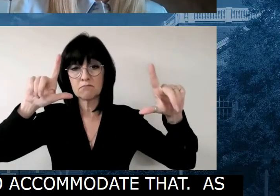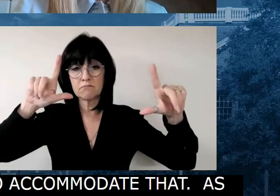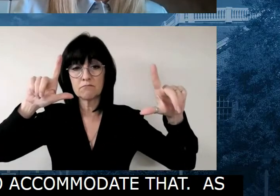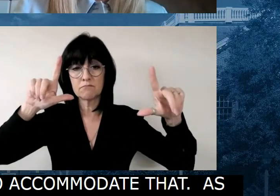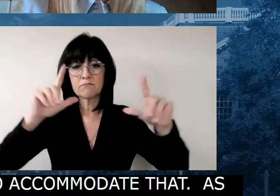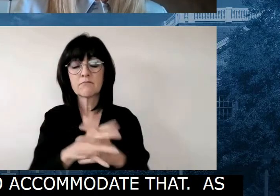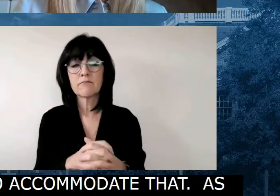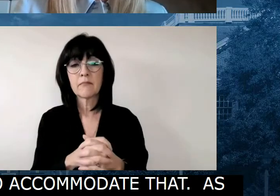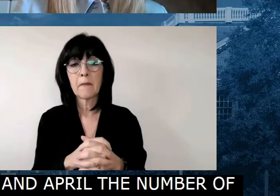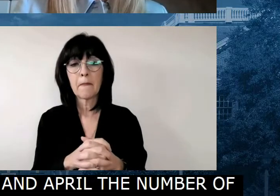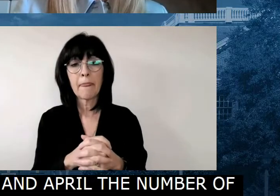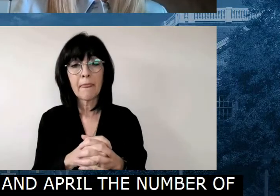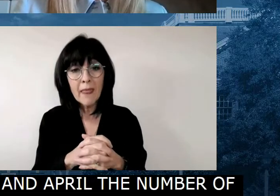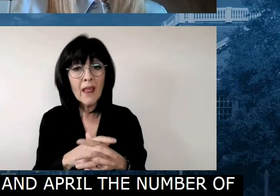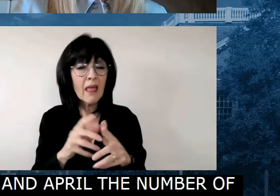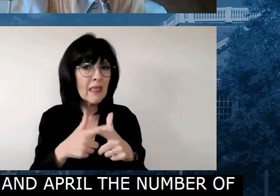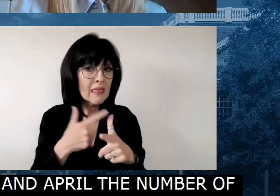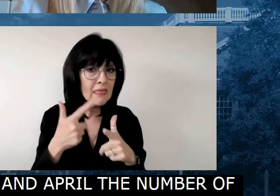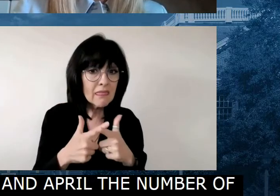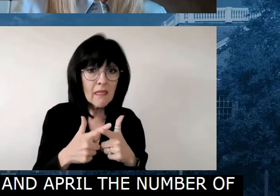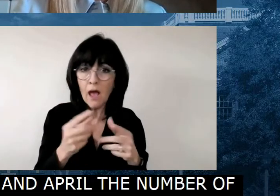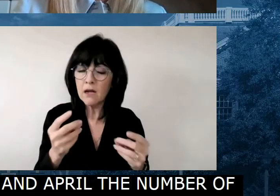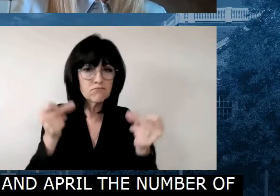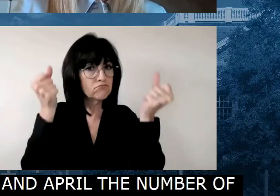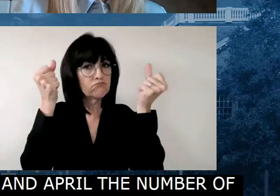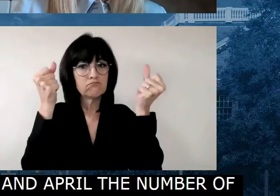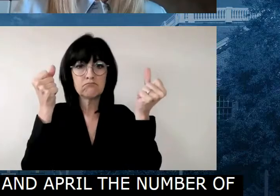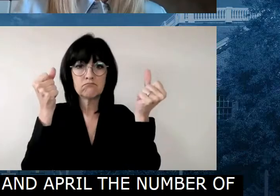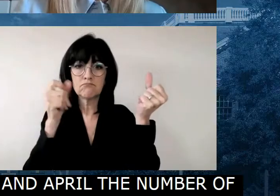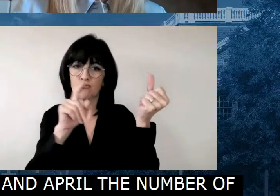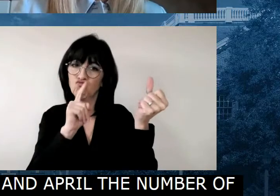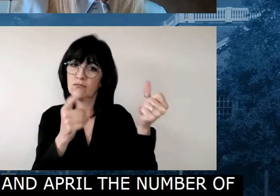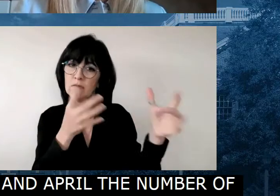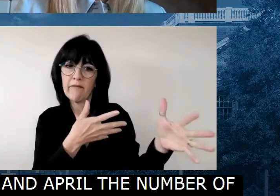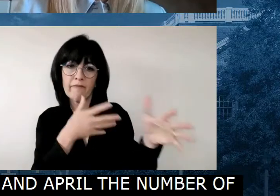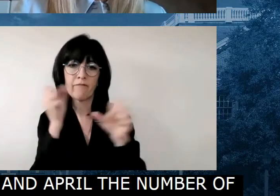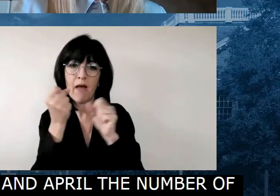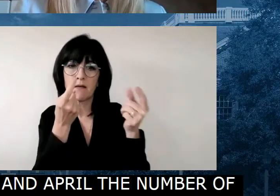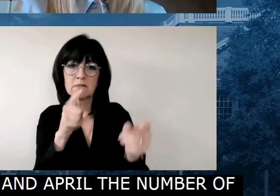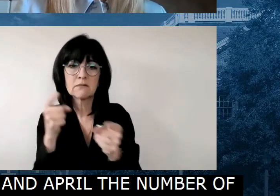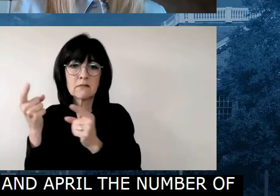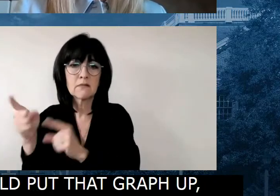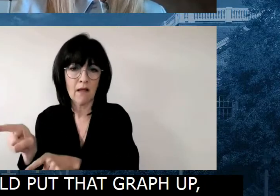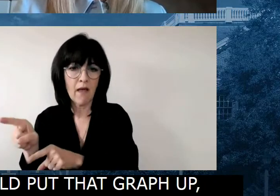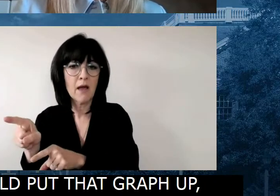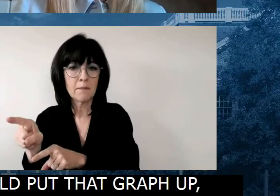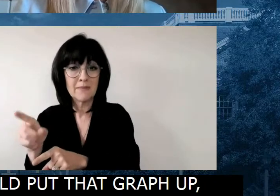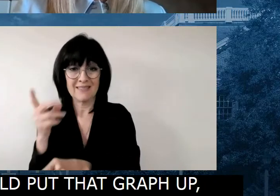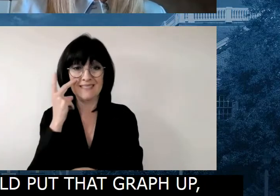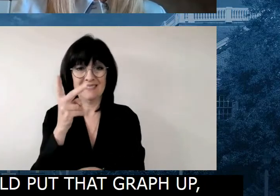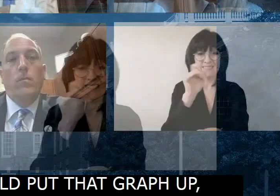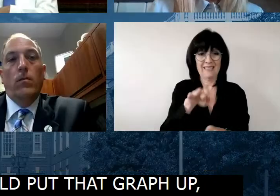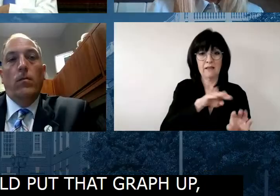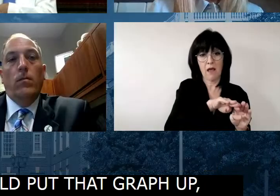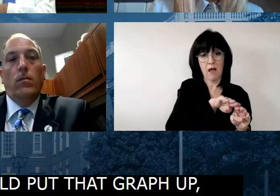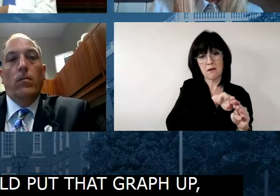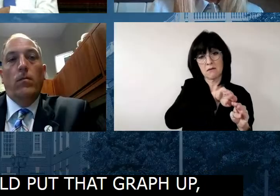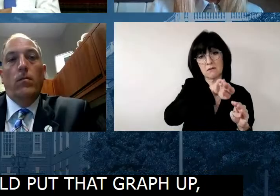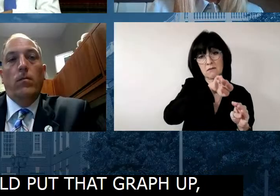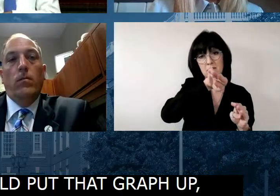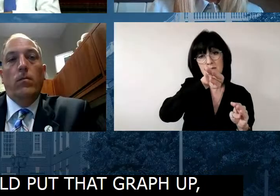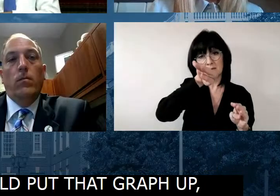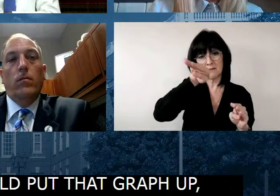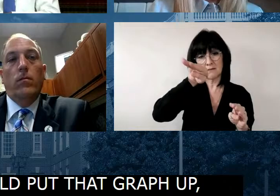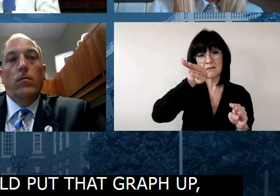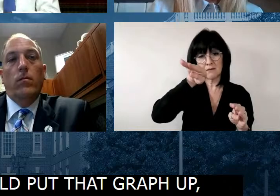And so then all of a sudden, it happened pretty quickly, you know, and it was the same. You can see that peak. So right